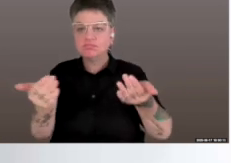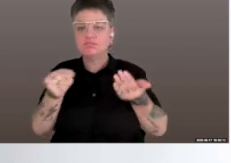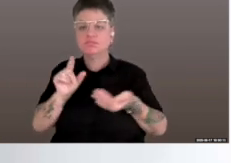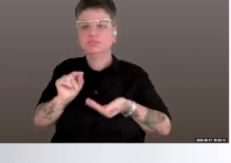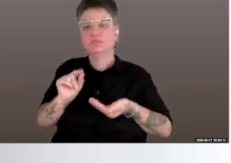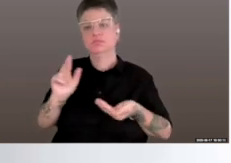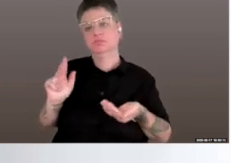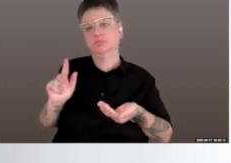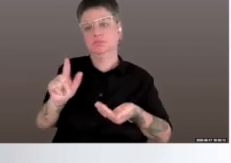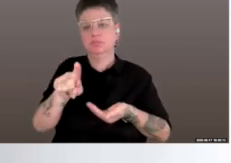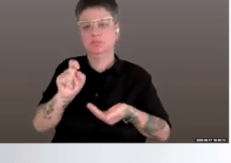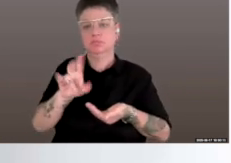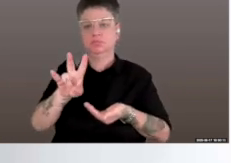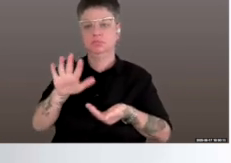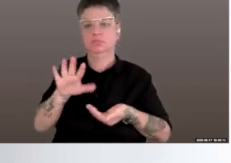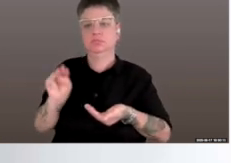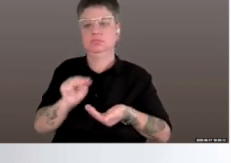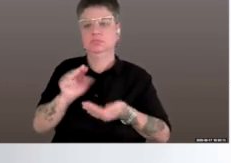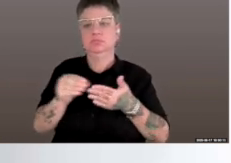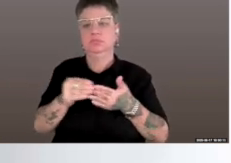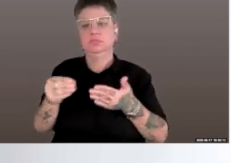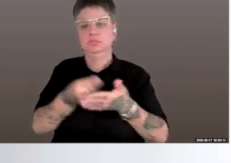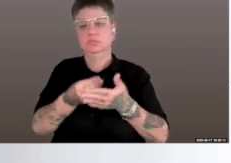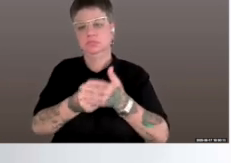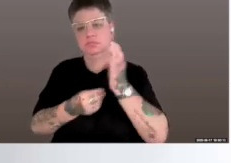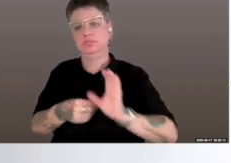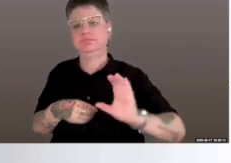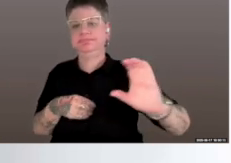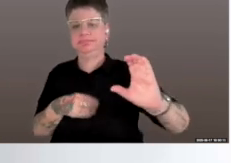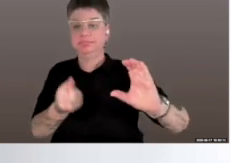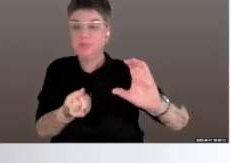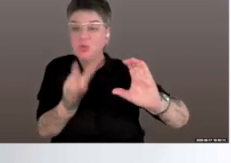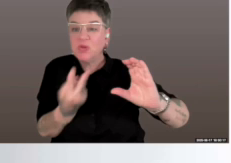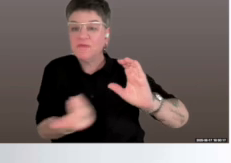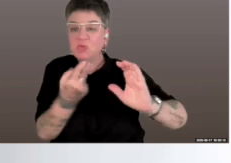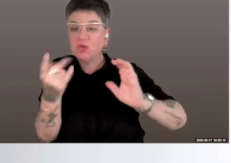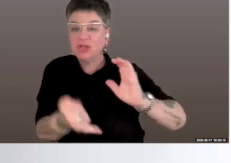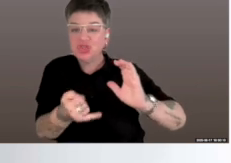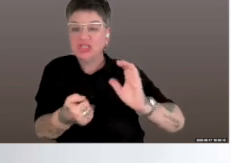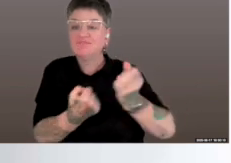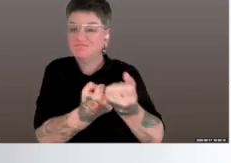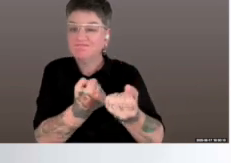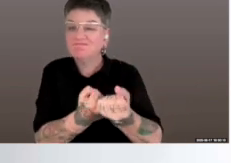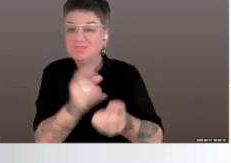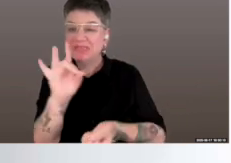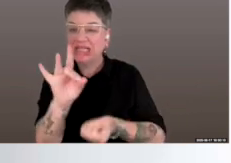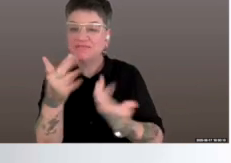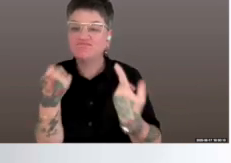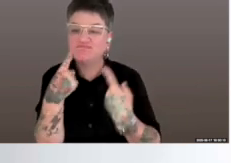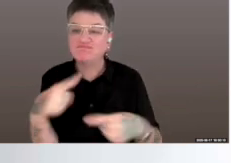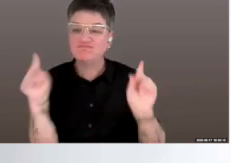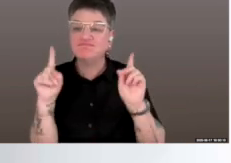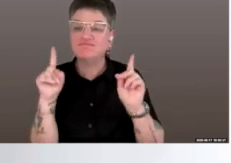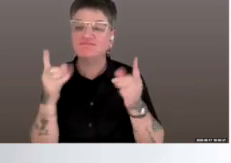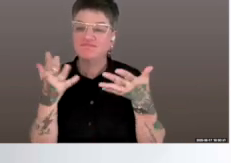joint program between CARB and the California Energy Commission, or CEC. It's designed to replace the oldest public